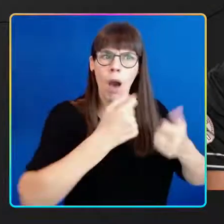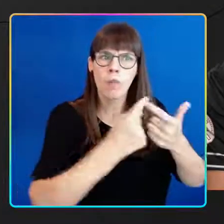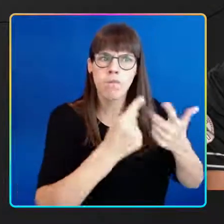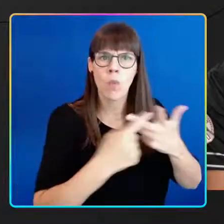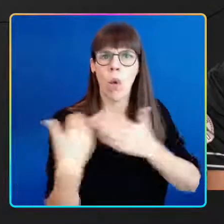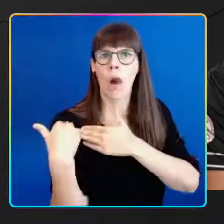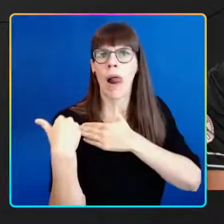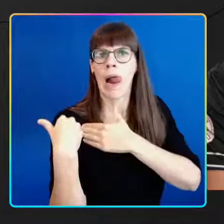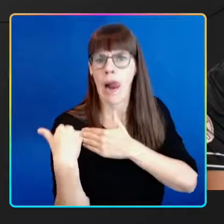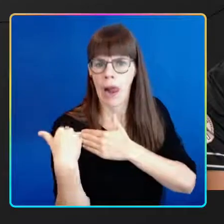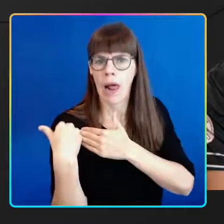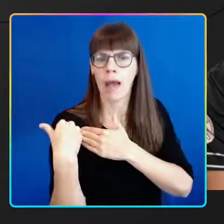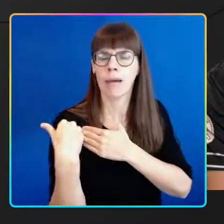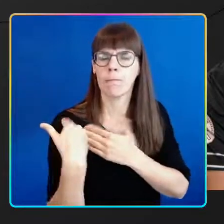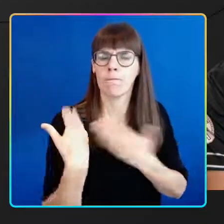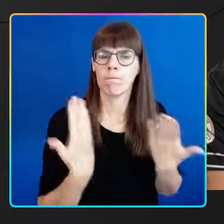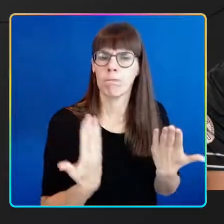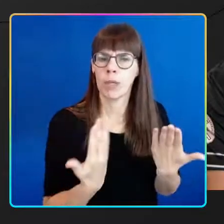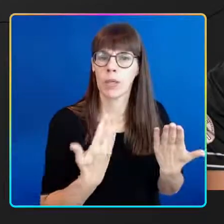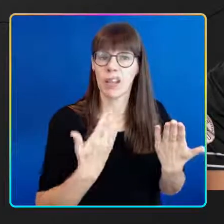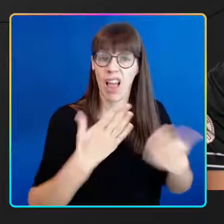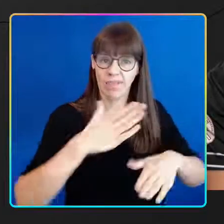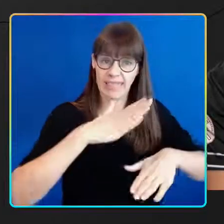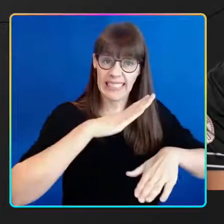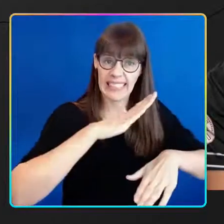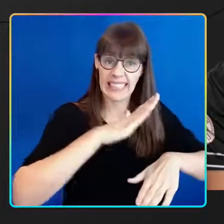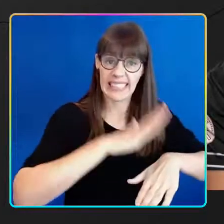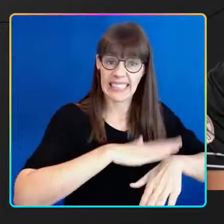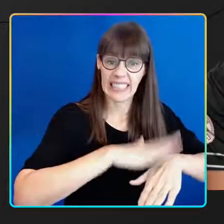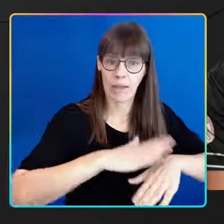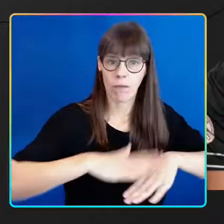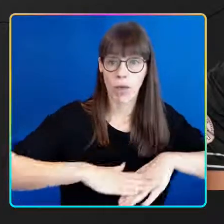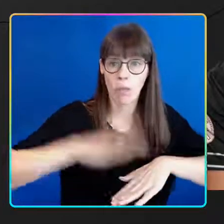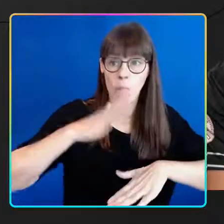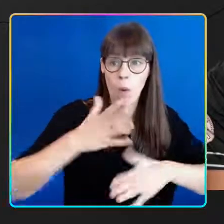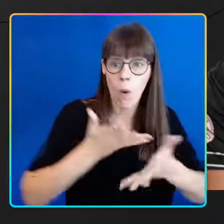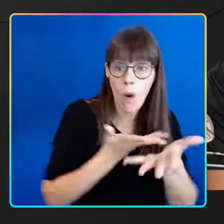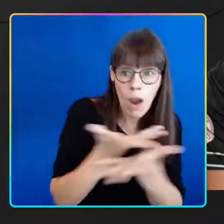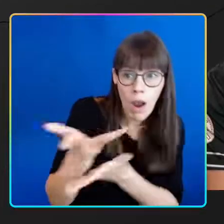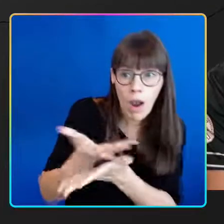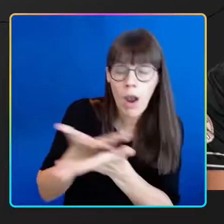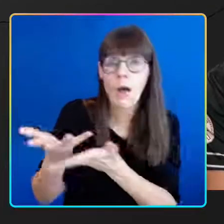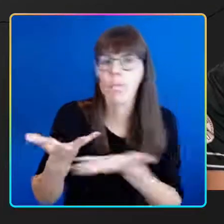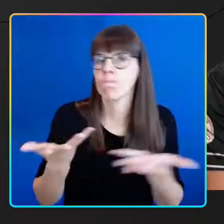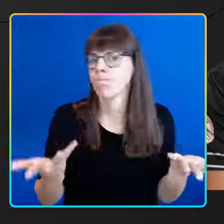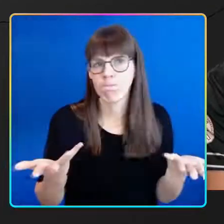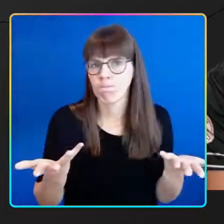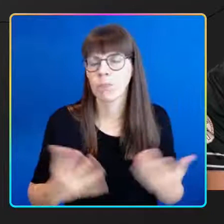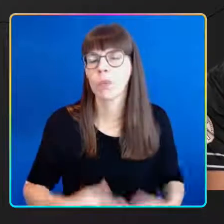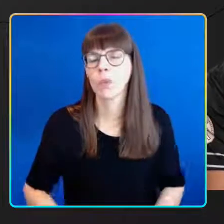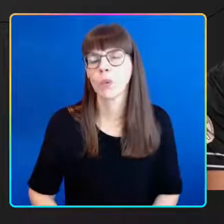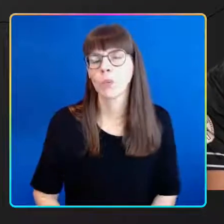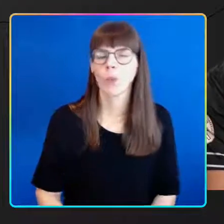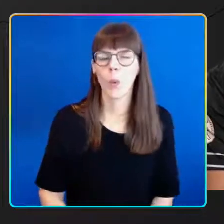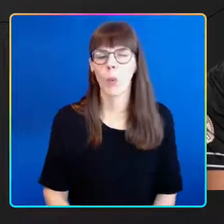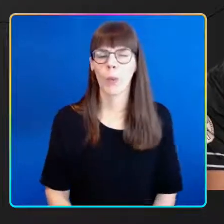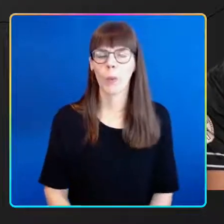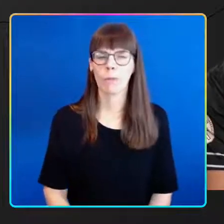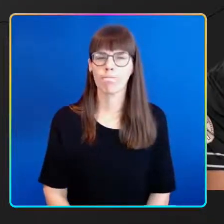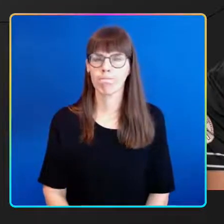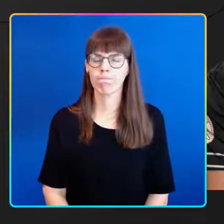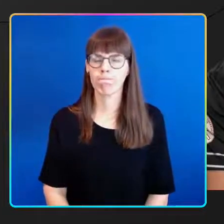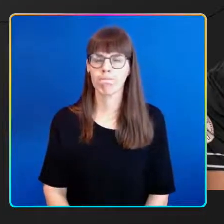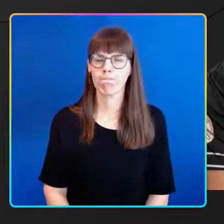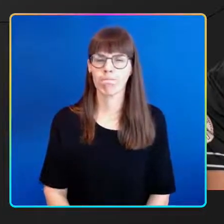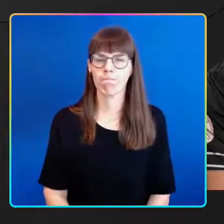have this dedicated time to get models into production. So there is this, so I see